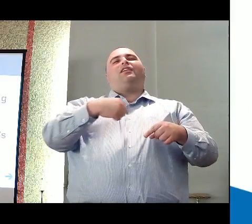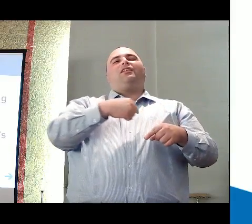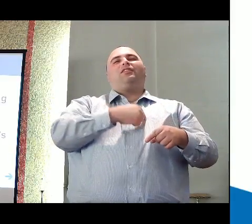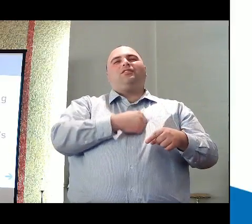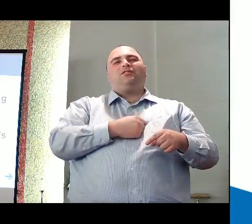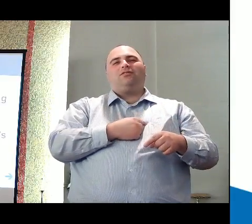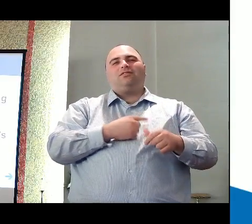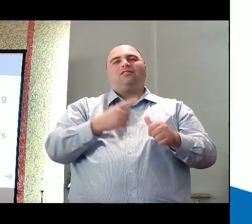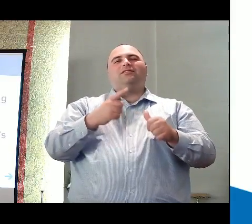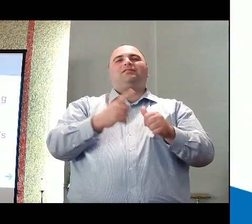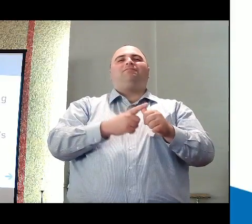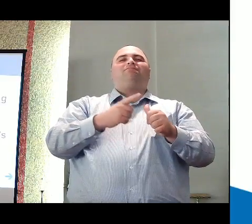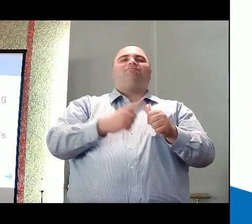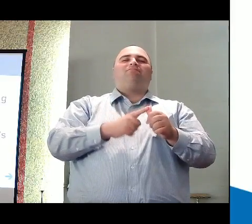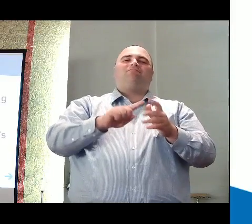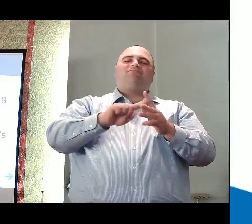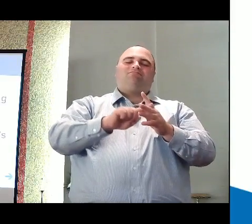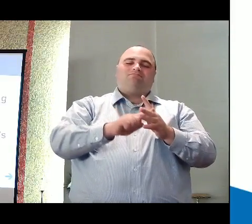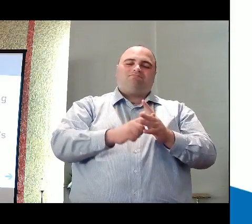first